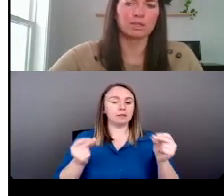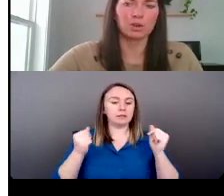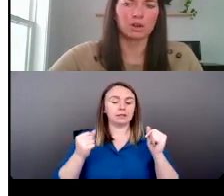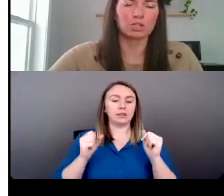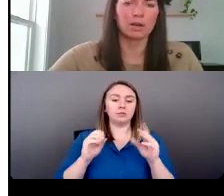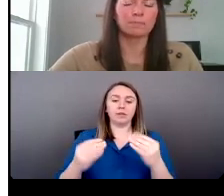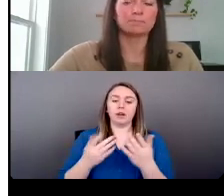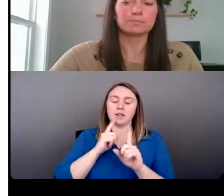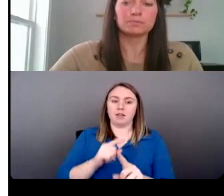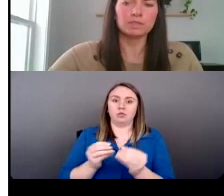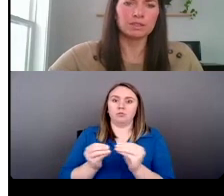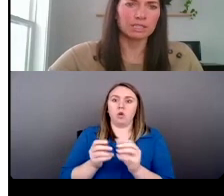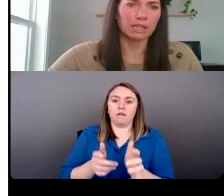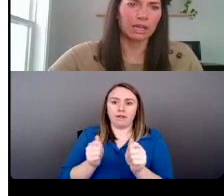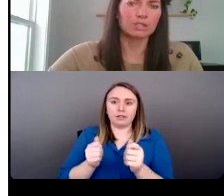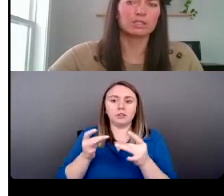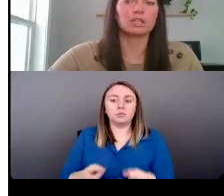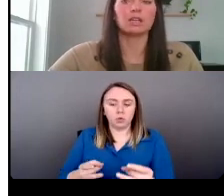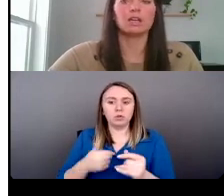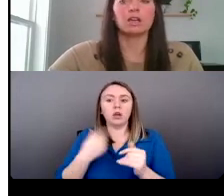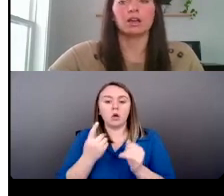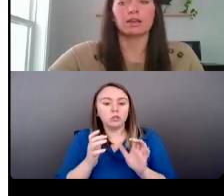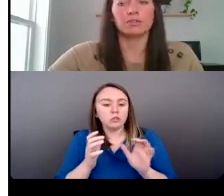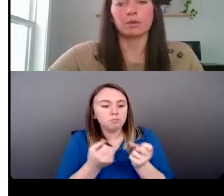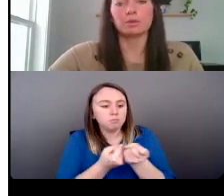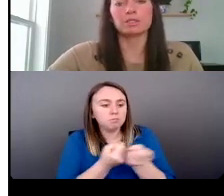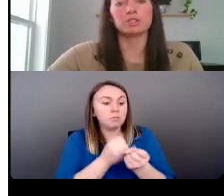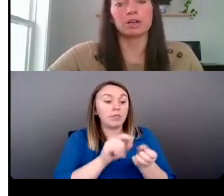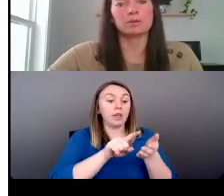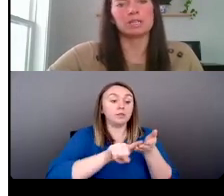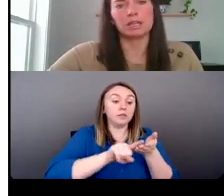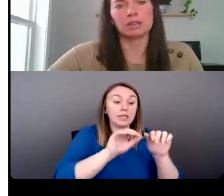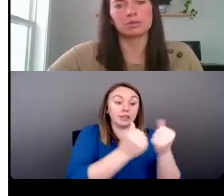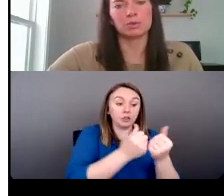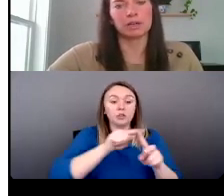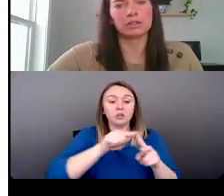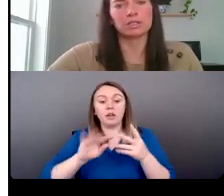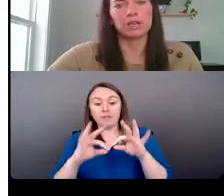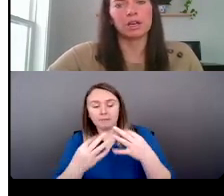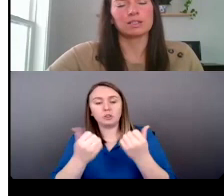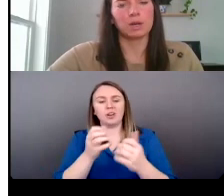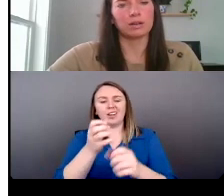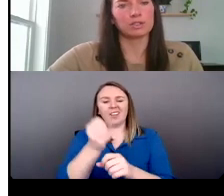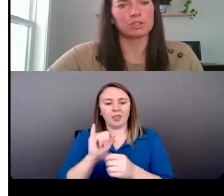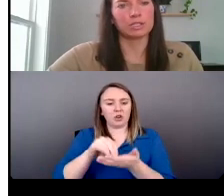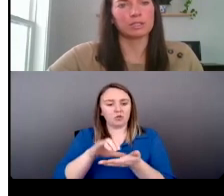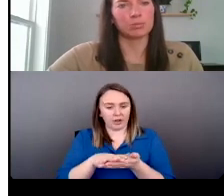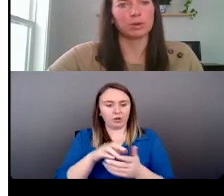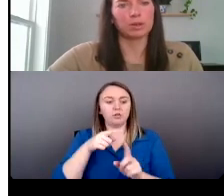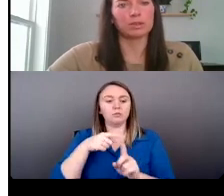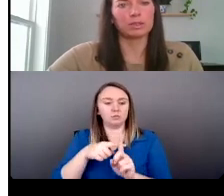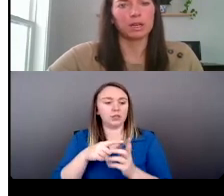always encourage the investigating agency and the families to try to obtain those records, as well as they're